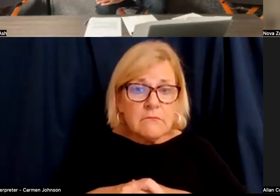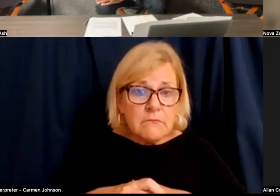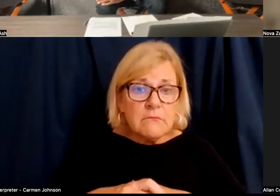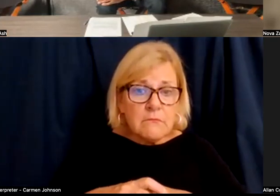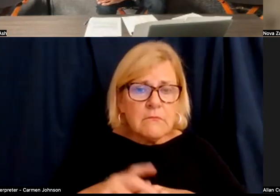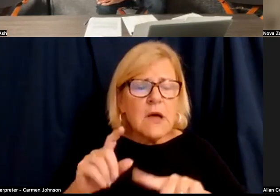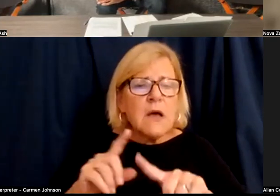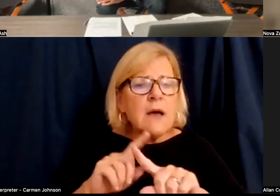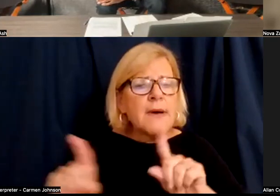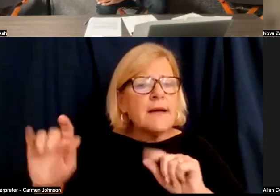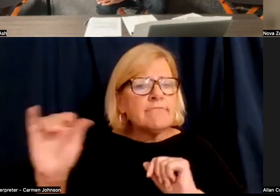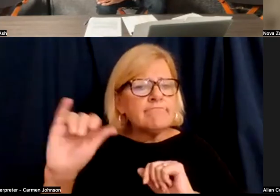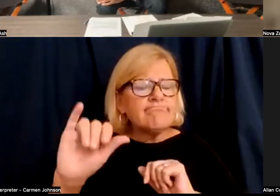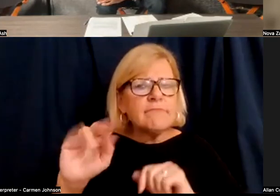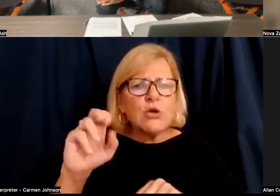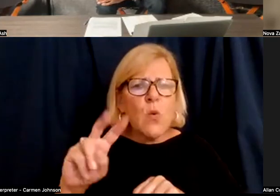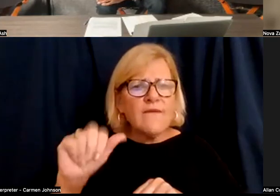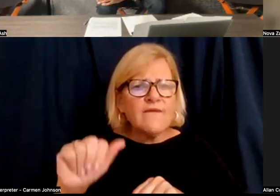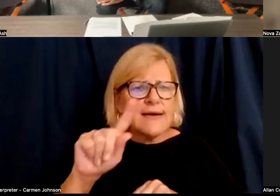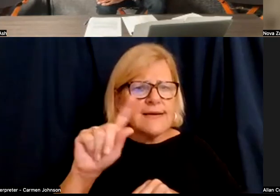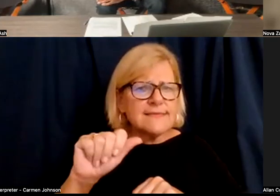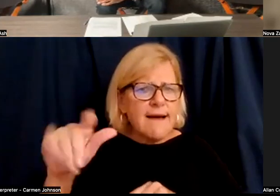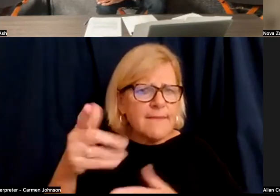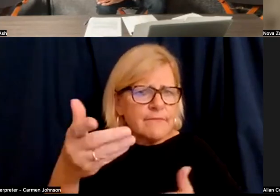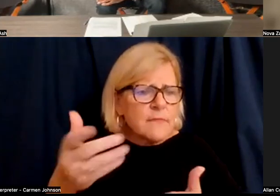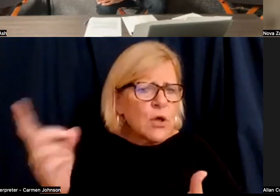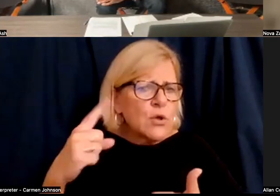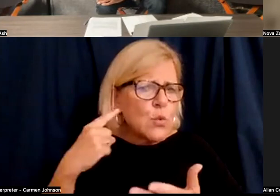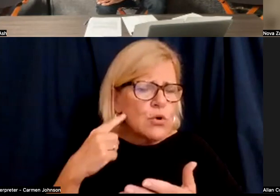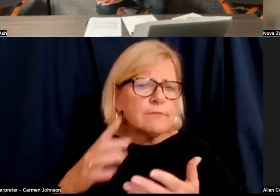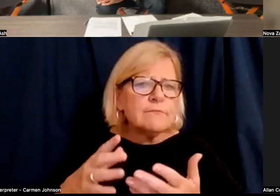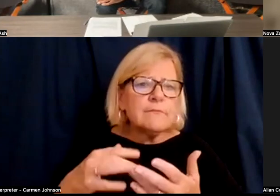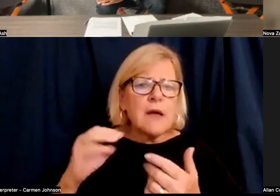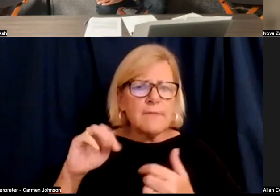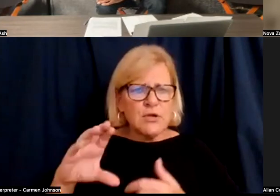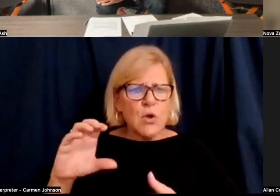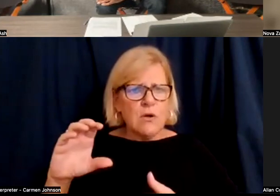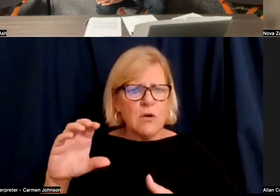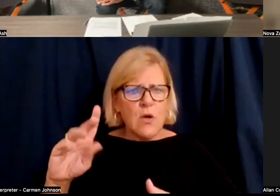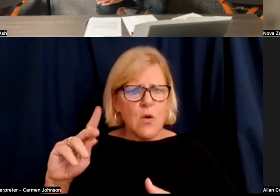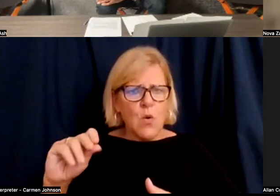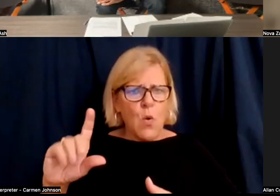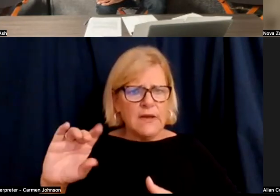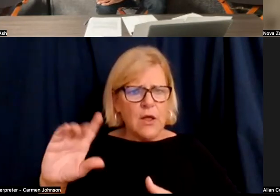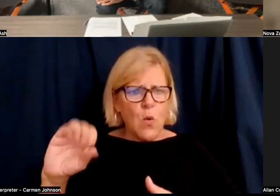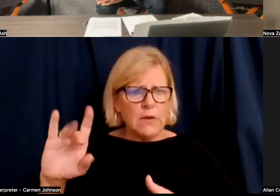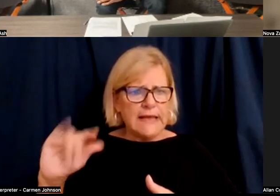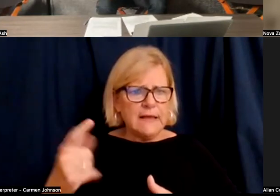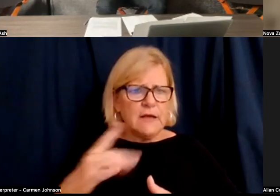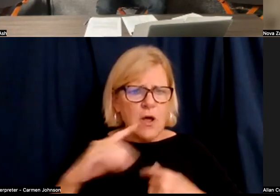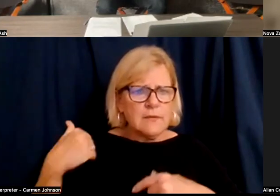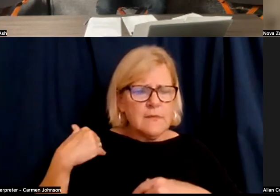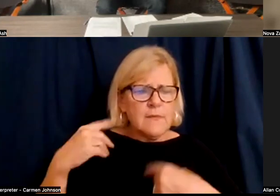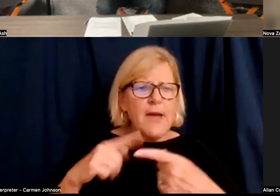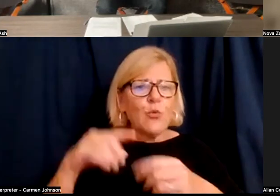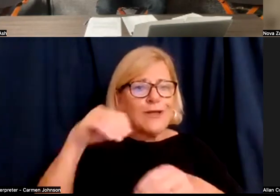this question, though, Nova's, you heard Mr. Coding talk about earlier about, when you're